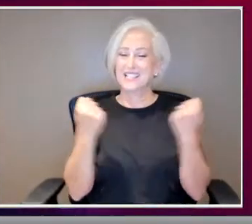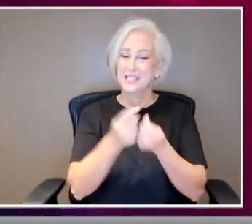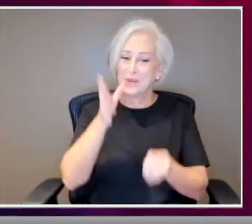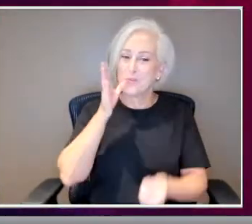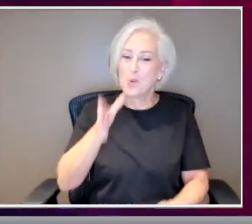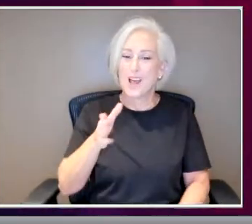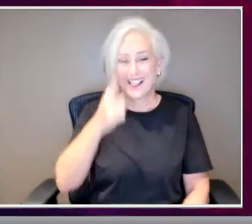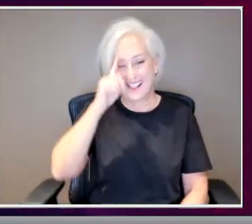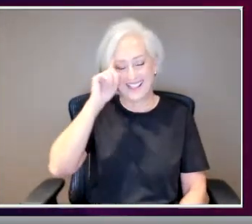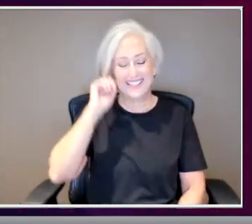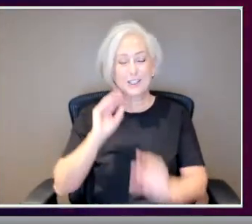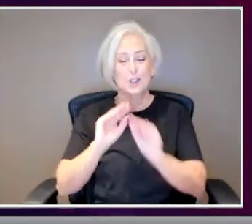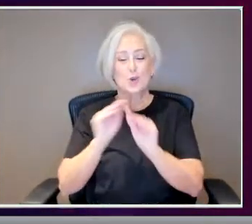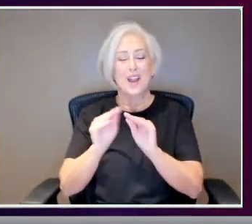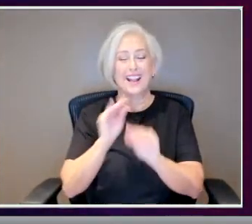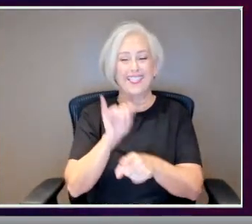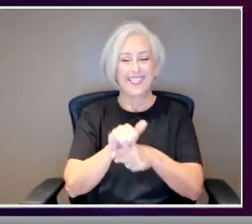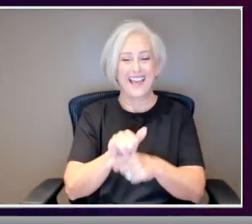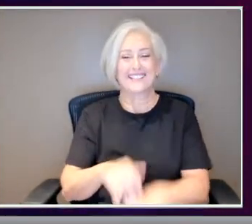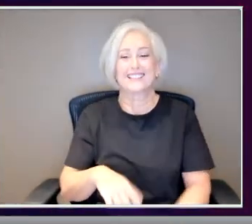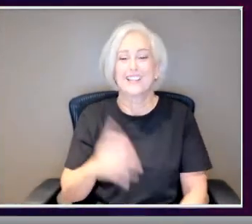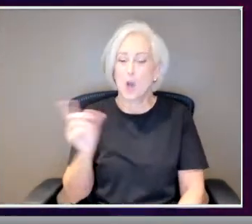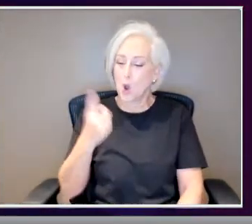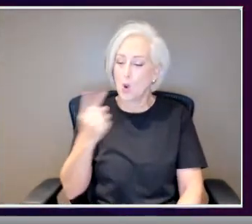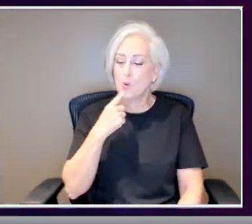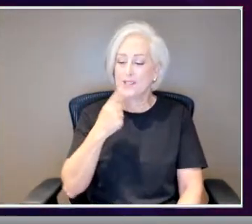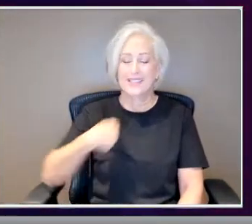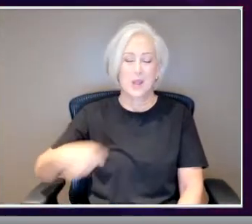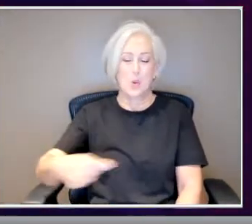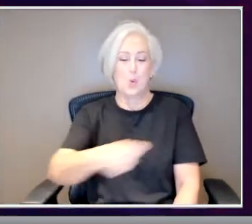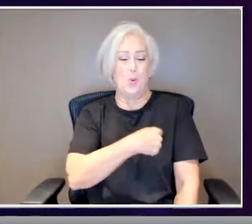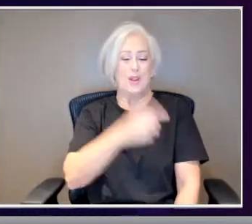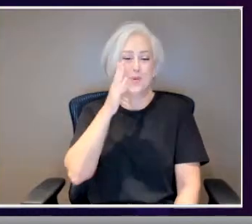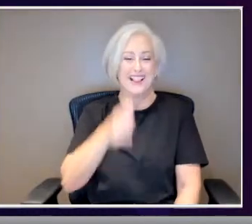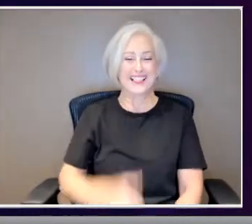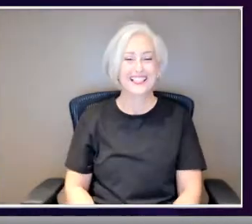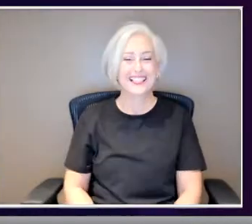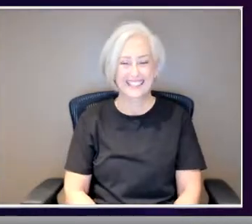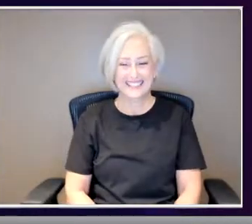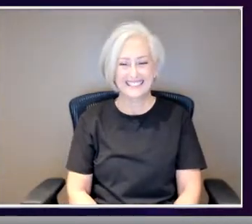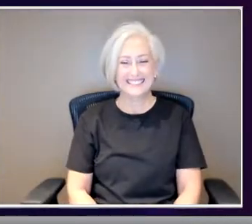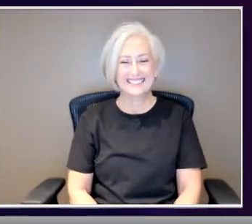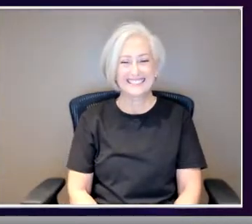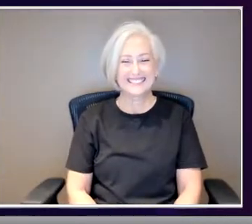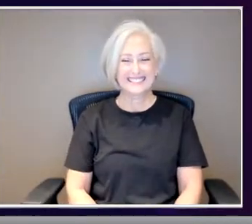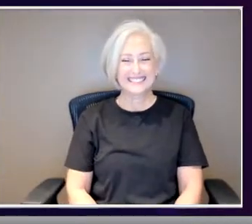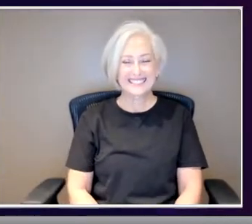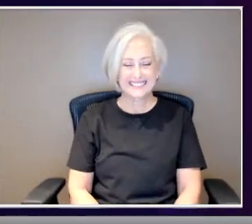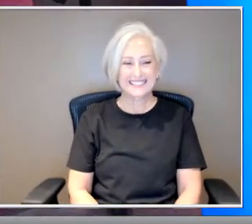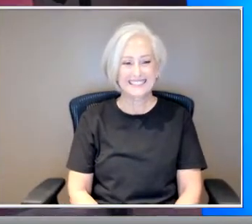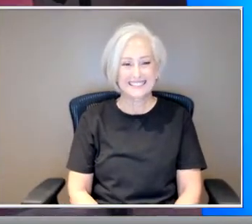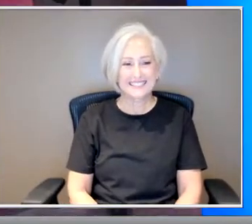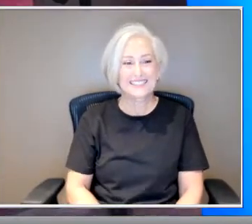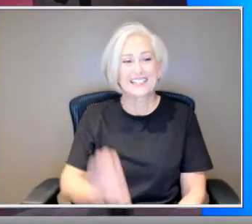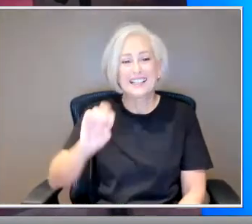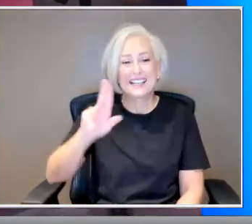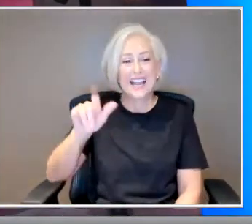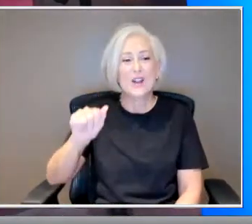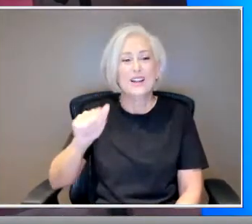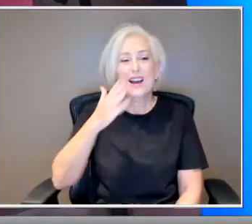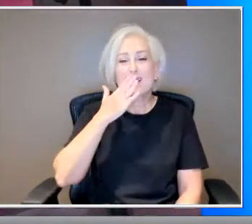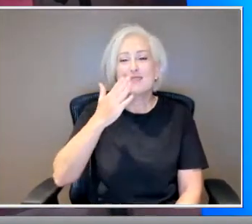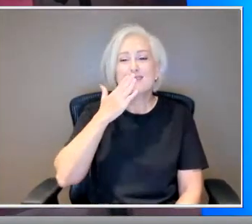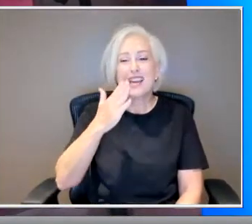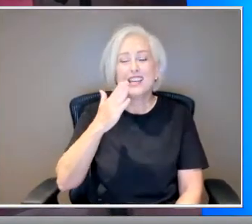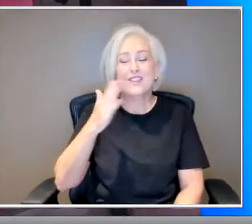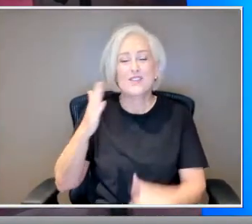Correction. I always say we are going to save your life. There you go. Erica, thank you so much for sharing your journey